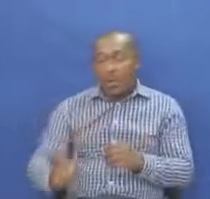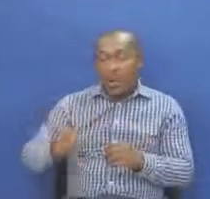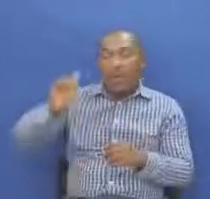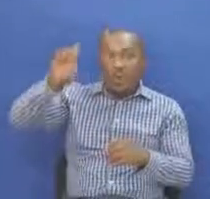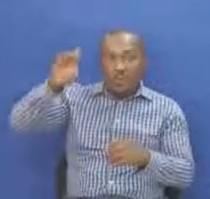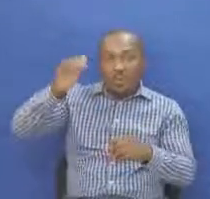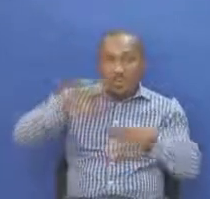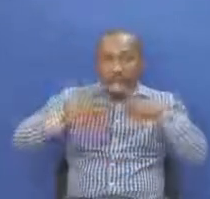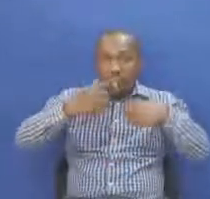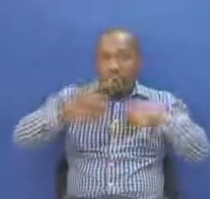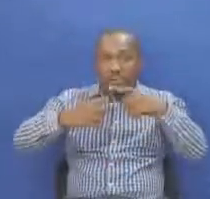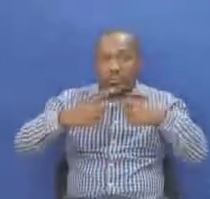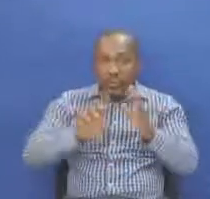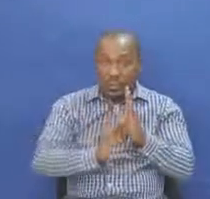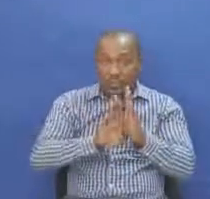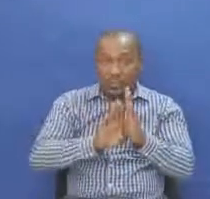place, or for the